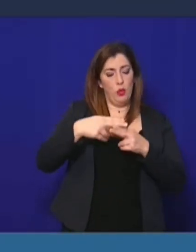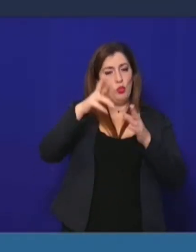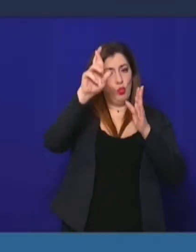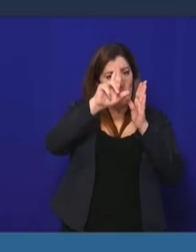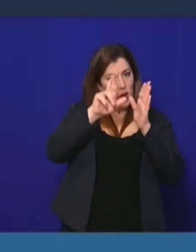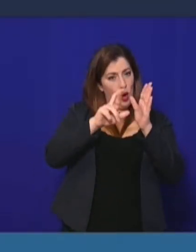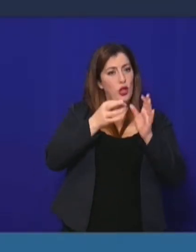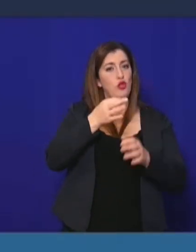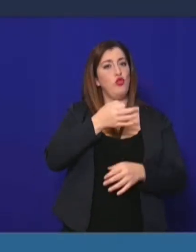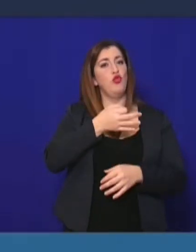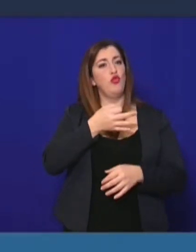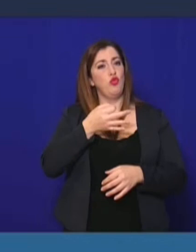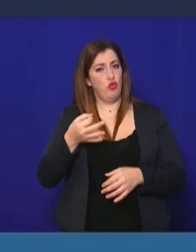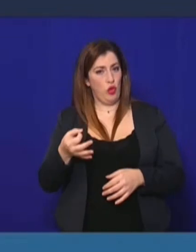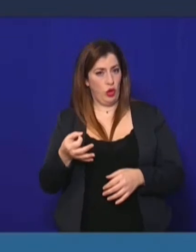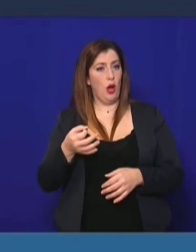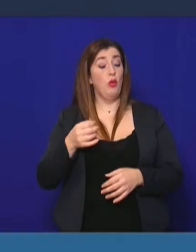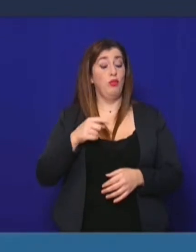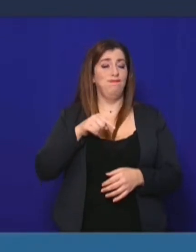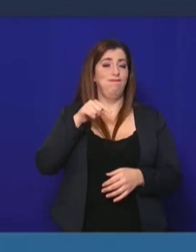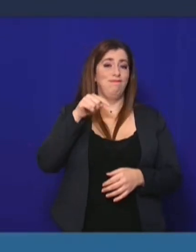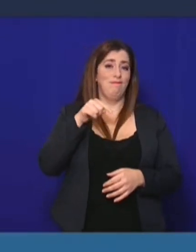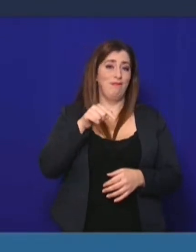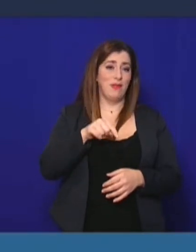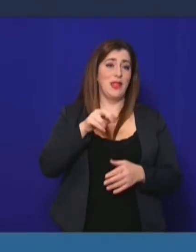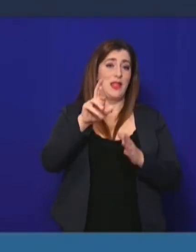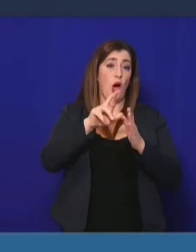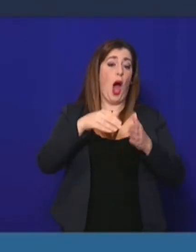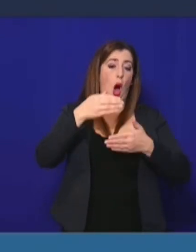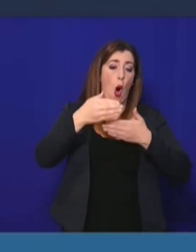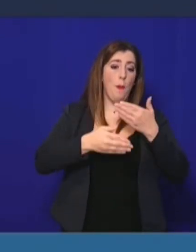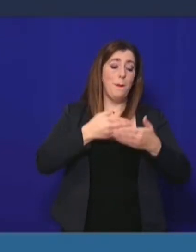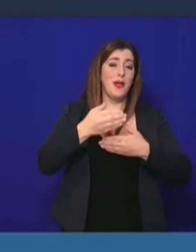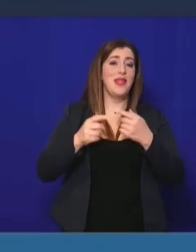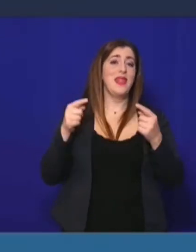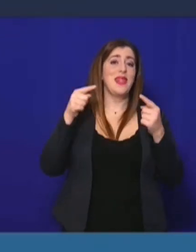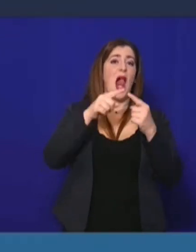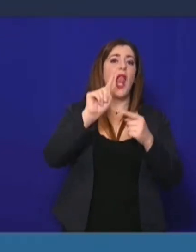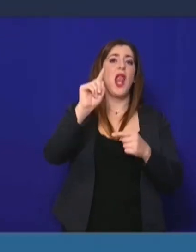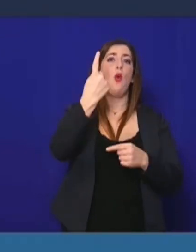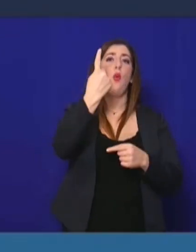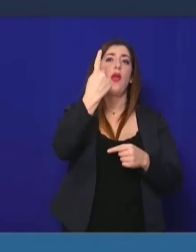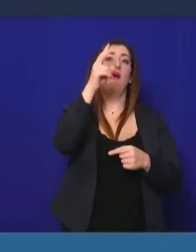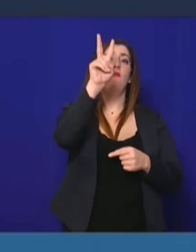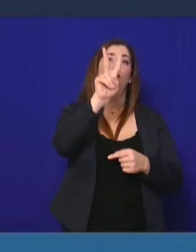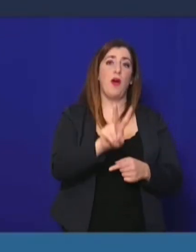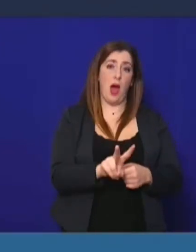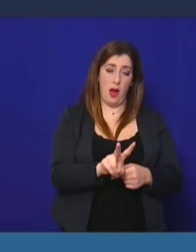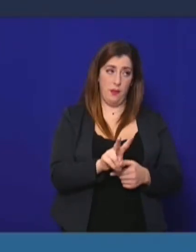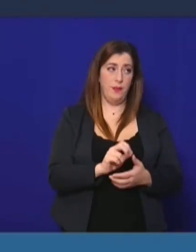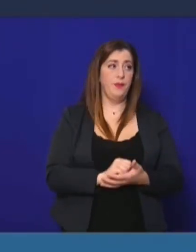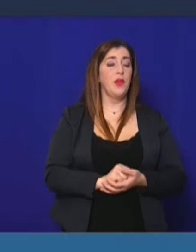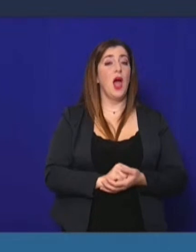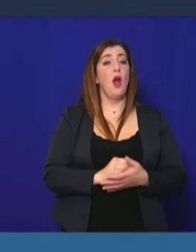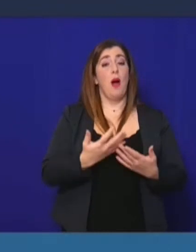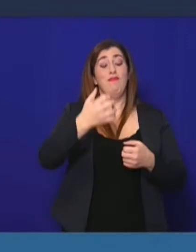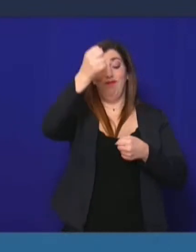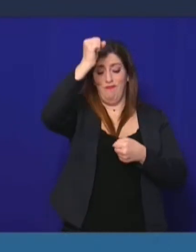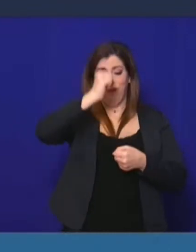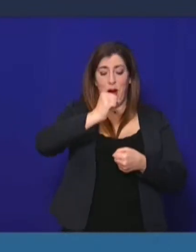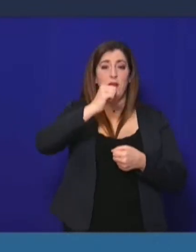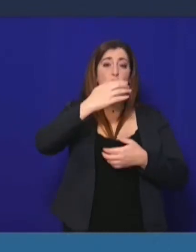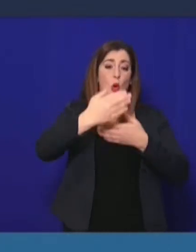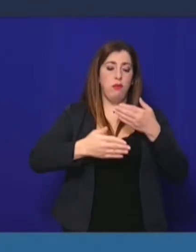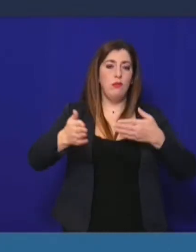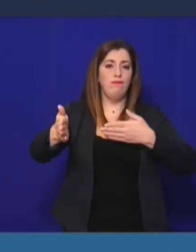dan l-avviż legali jiġi mġedded propju sa l-ewwel ta' Frar. U allura kemm il-każini u kifkom il-bars għandhom